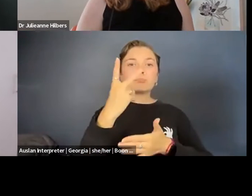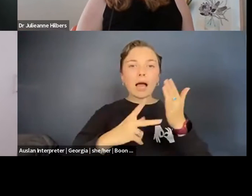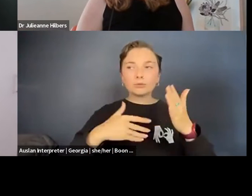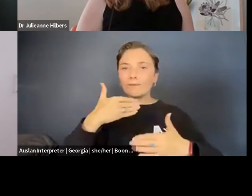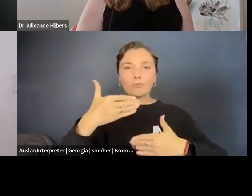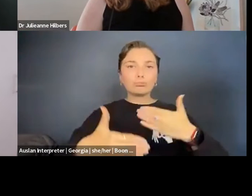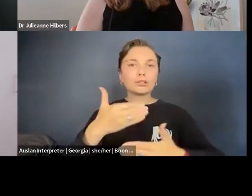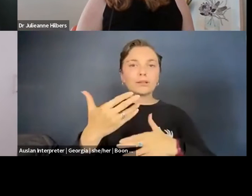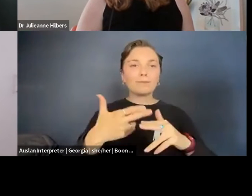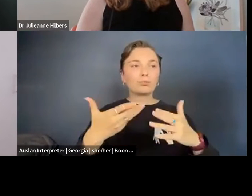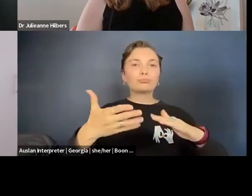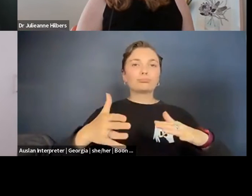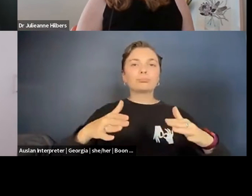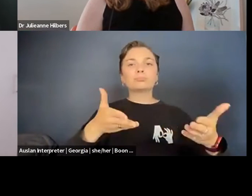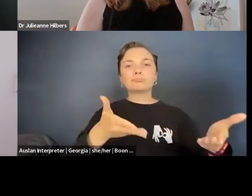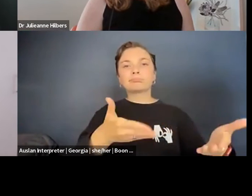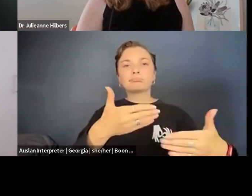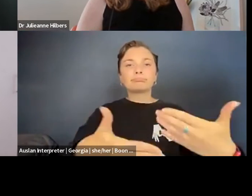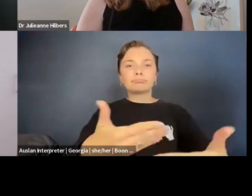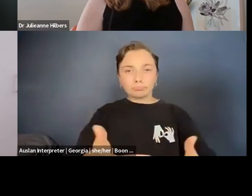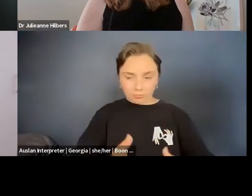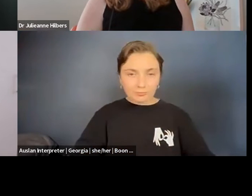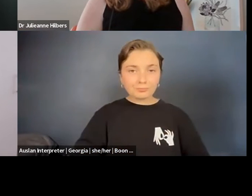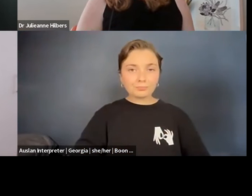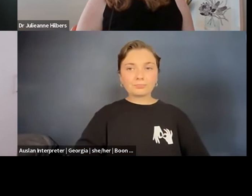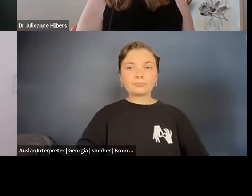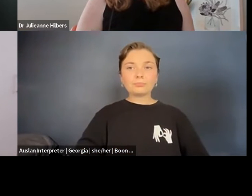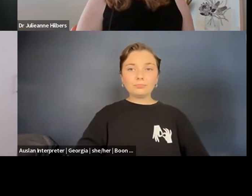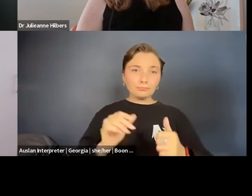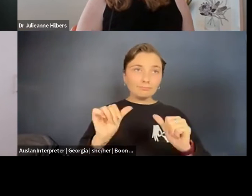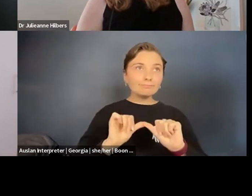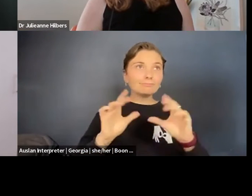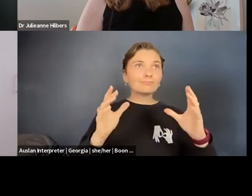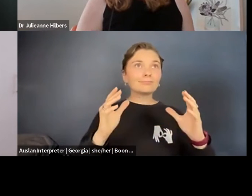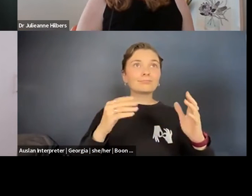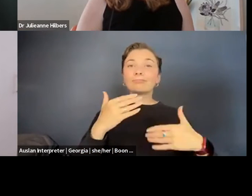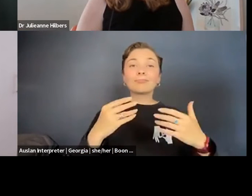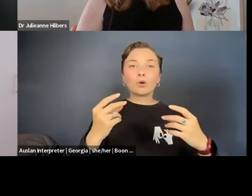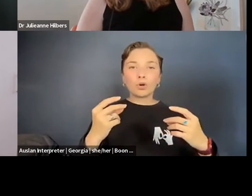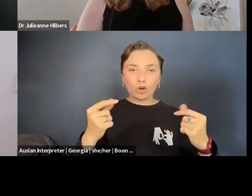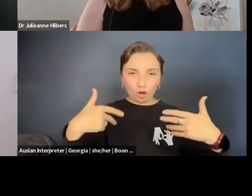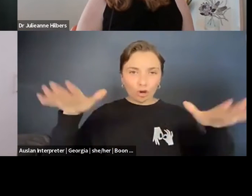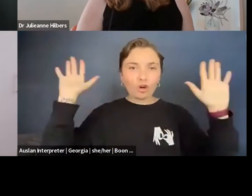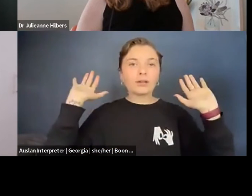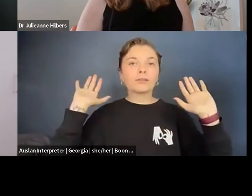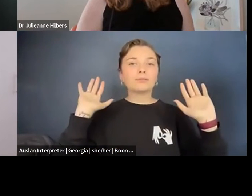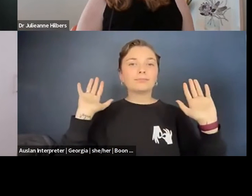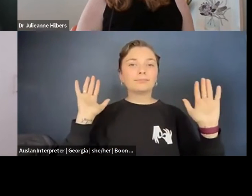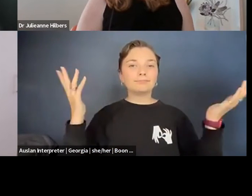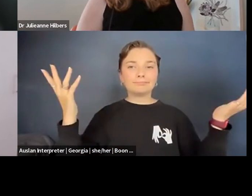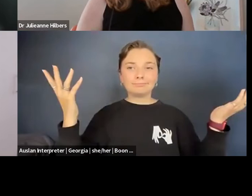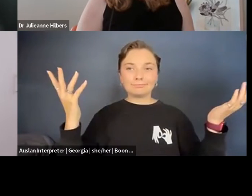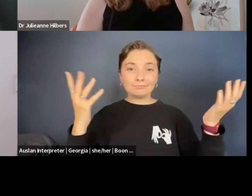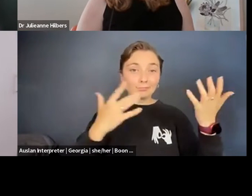process all the time. And of course, then it's gone. You know, all of that is burnt